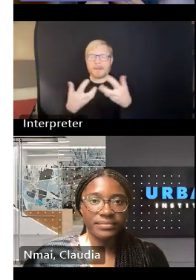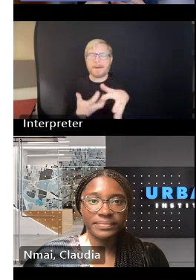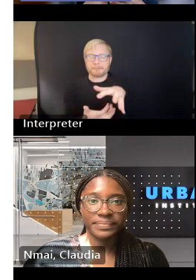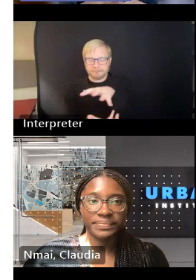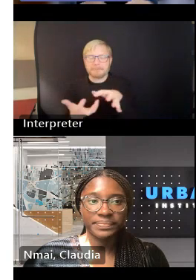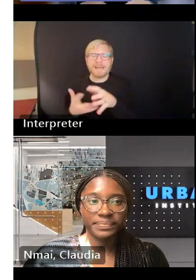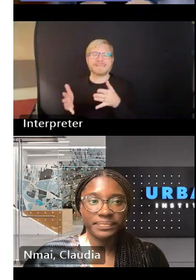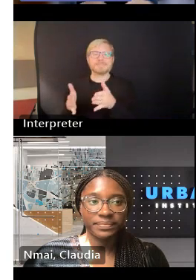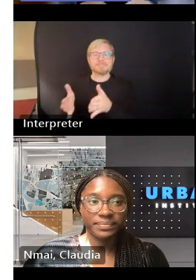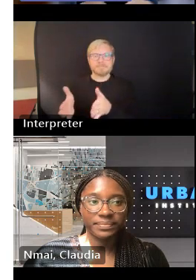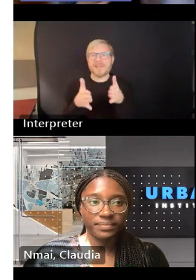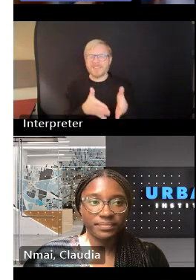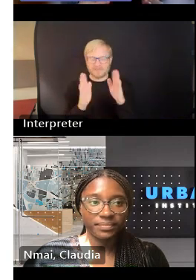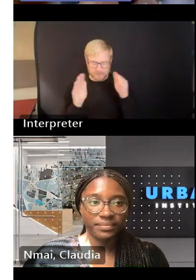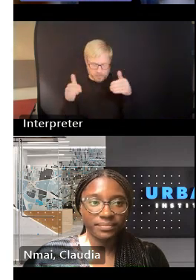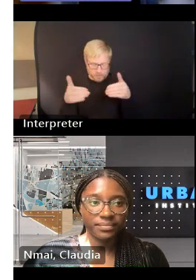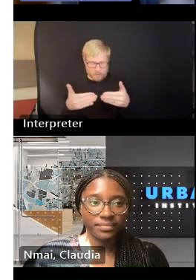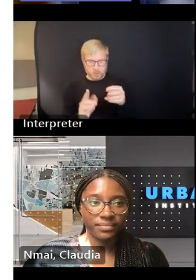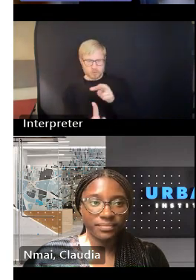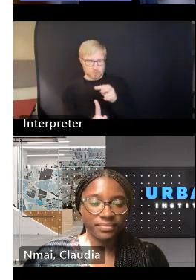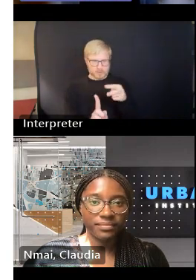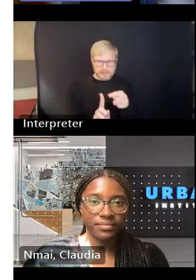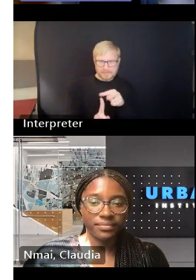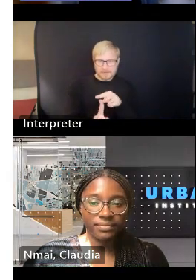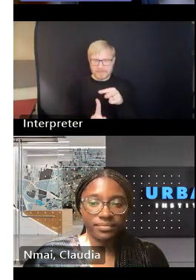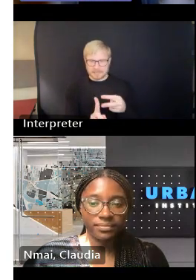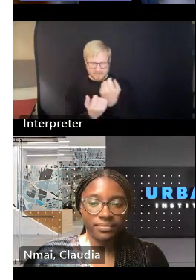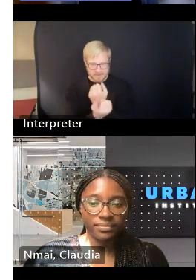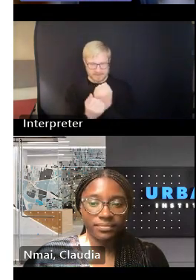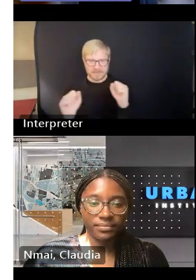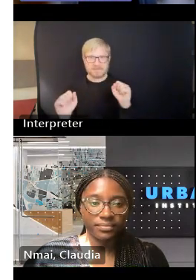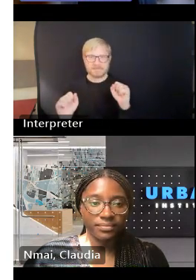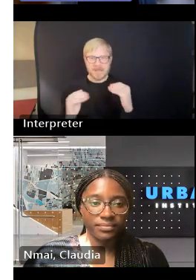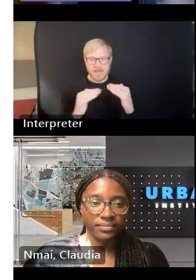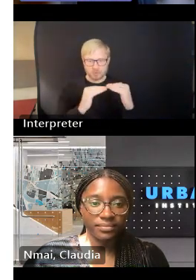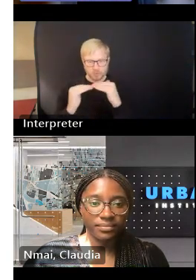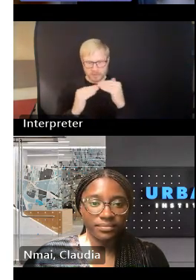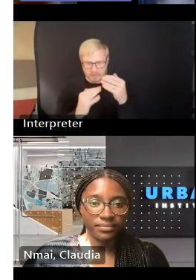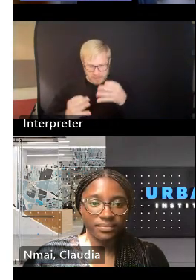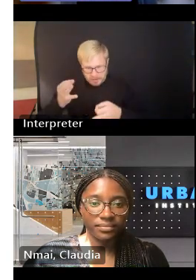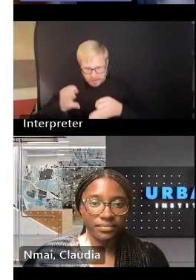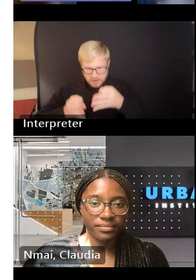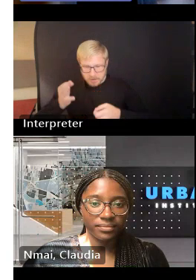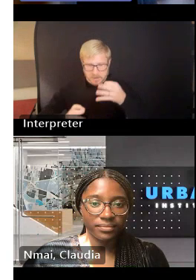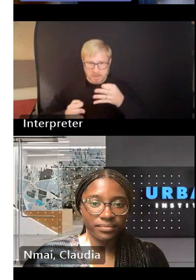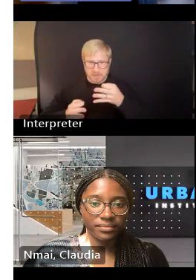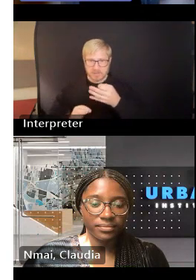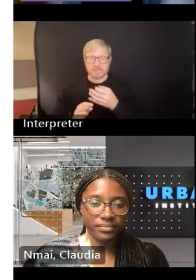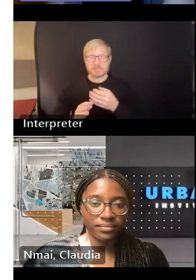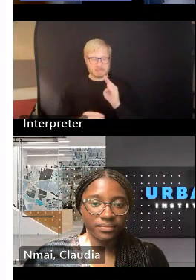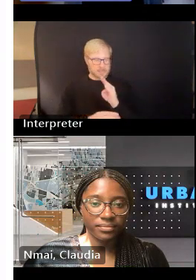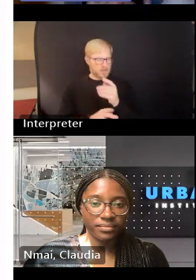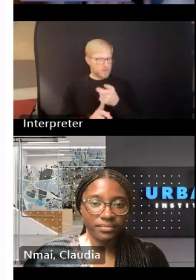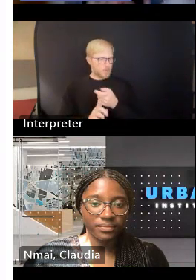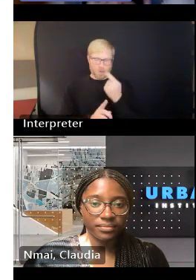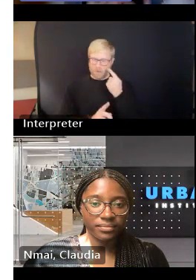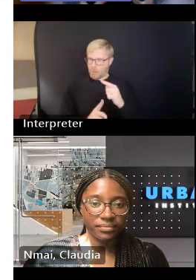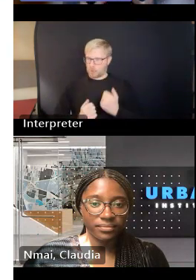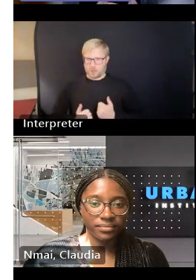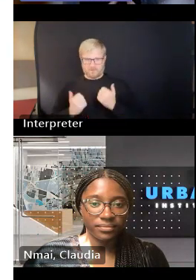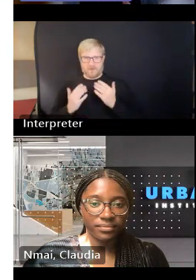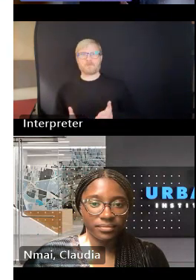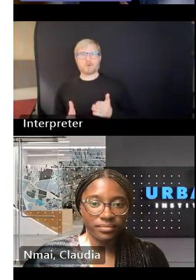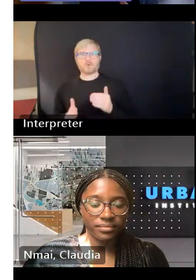the perceptions of justice, safety, accountability, and healing held primarily by diverse survivors of domestic violence. We really